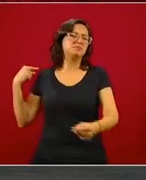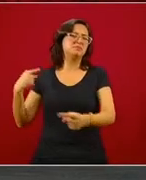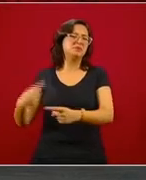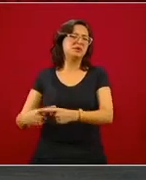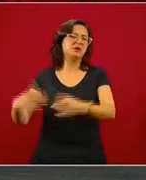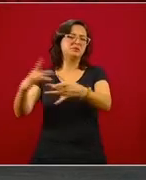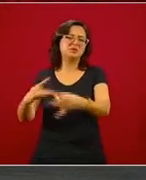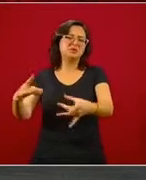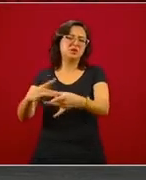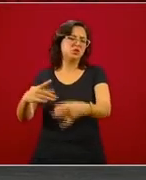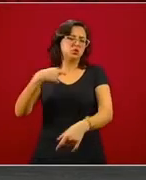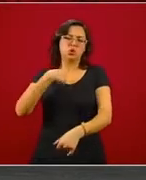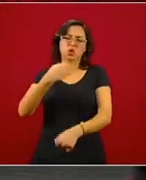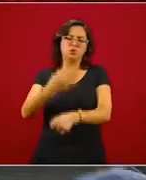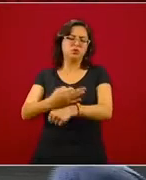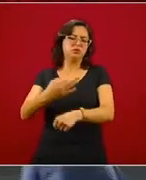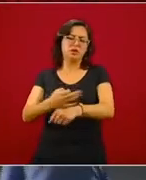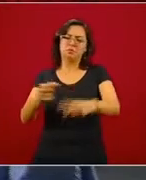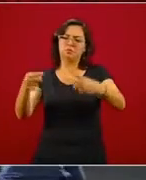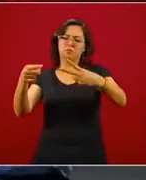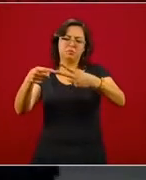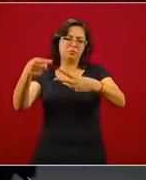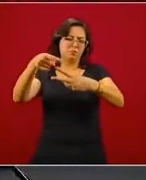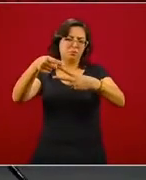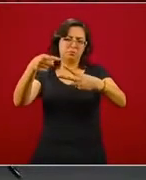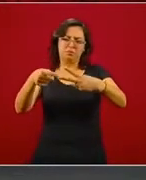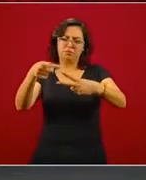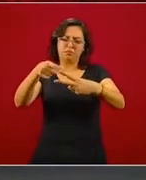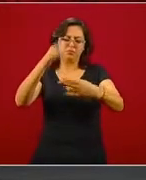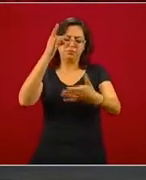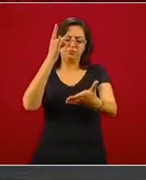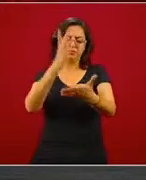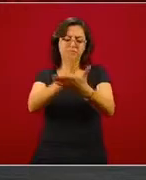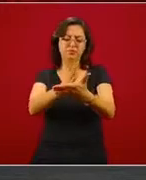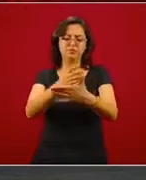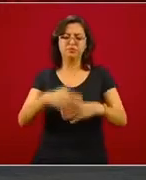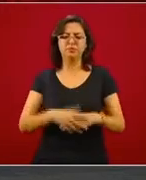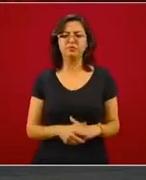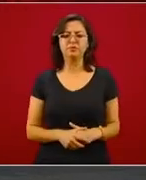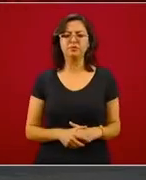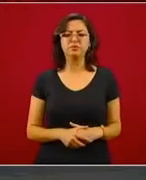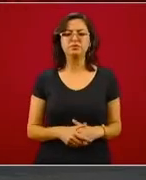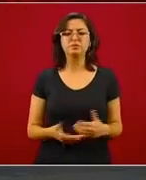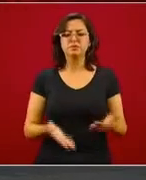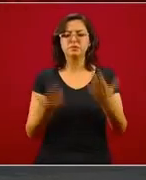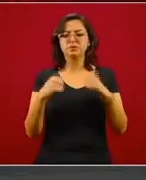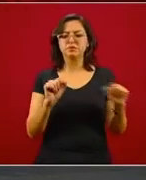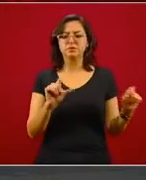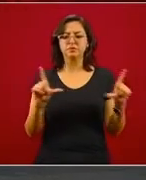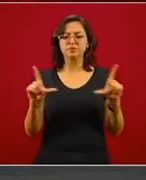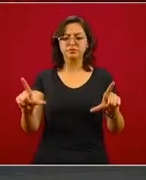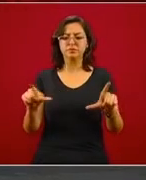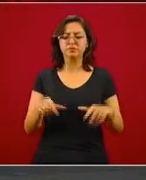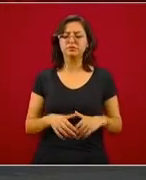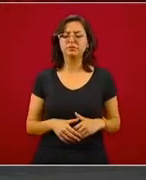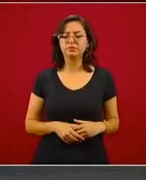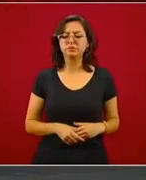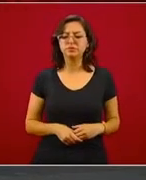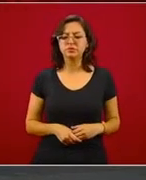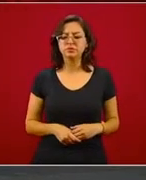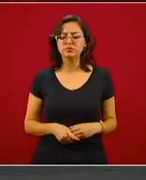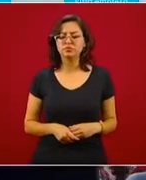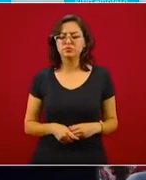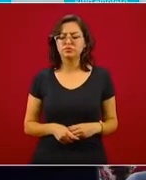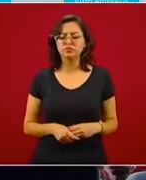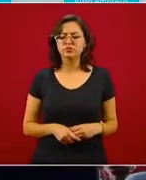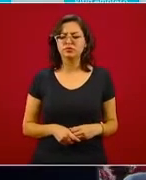talk about medical coverage, because Victor Borja, the doctor, has already comment over this. So